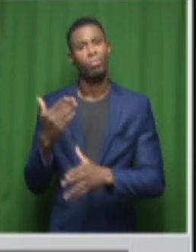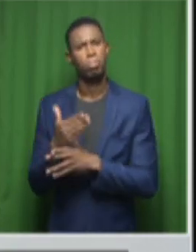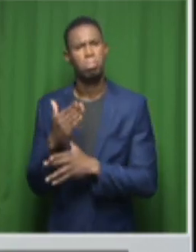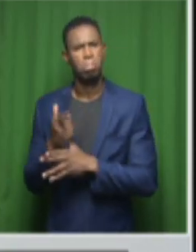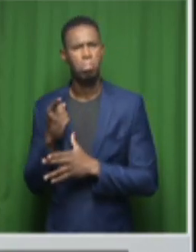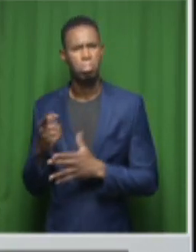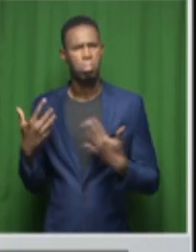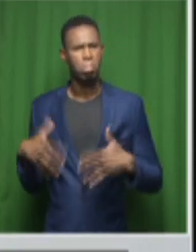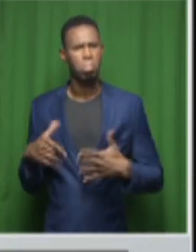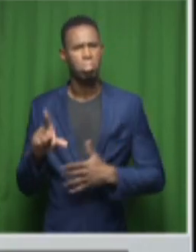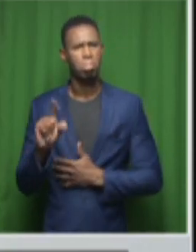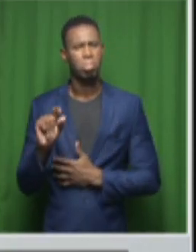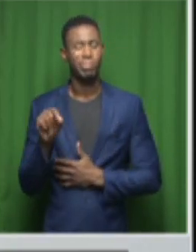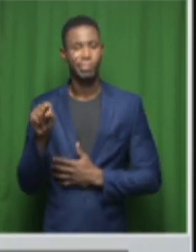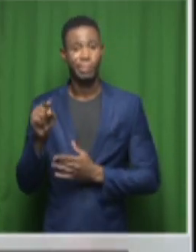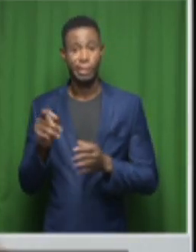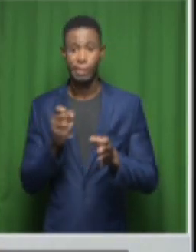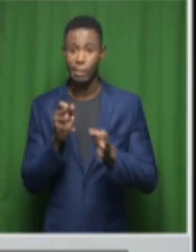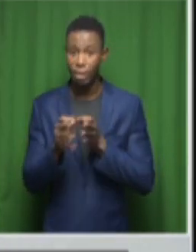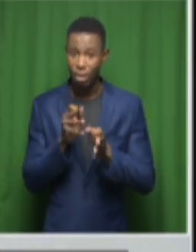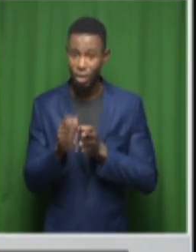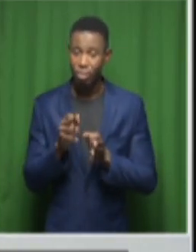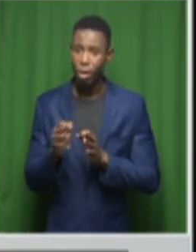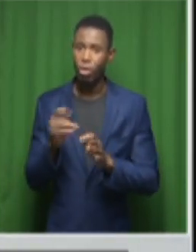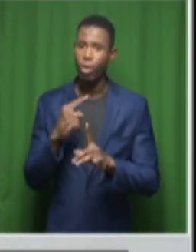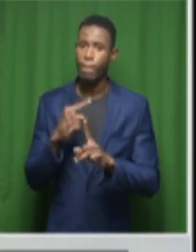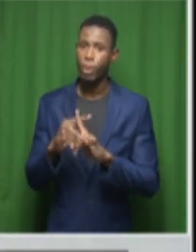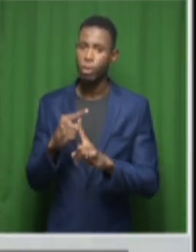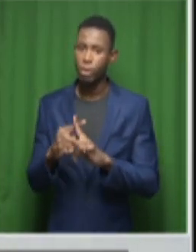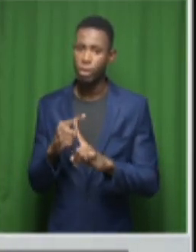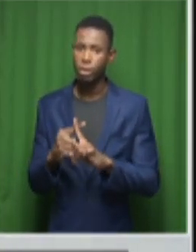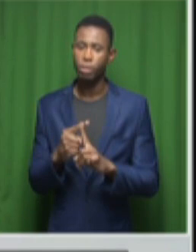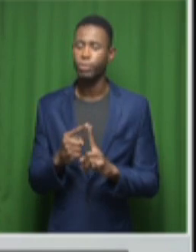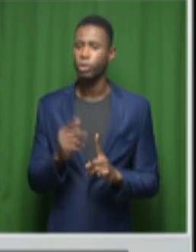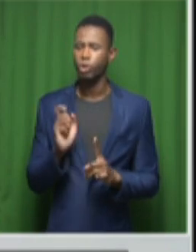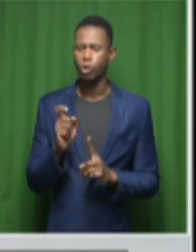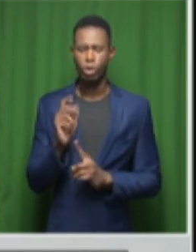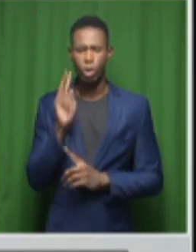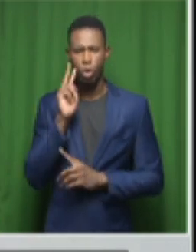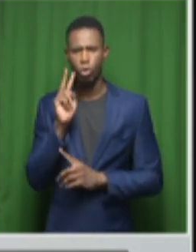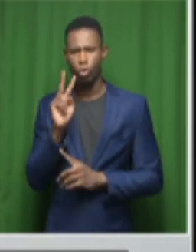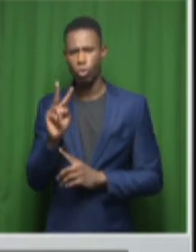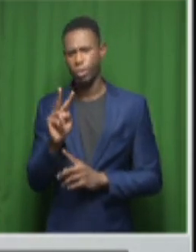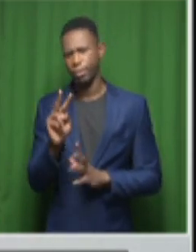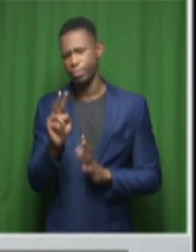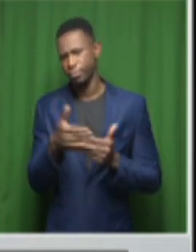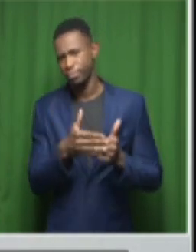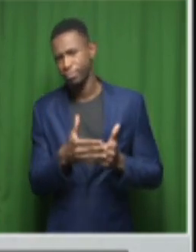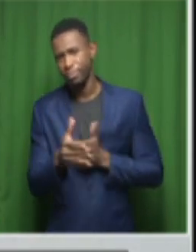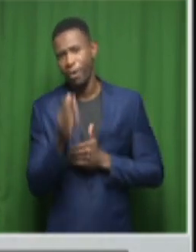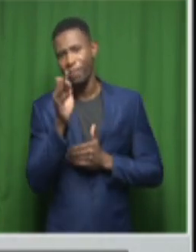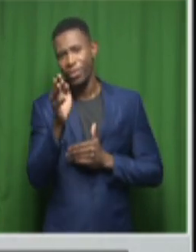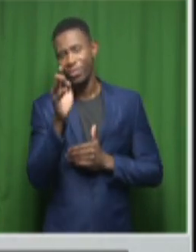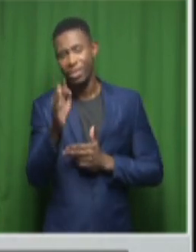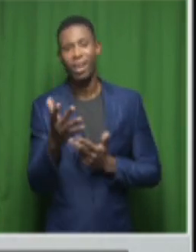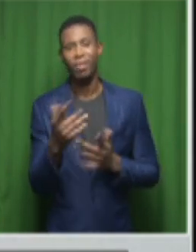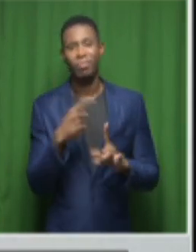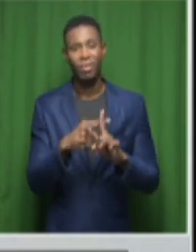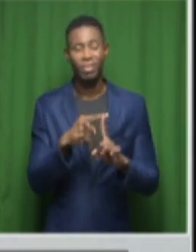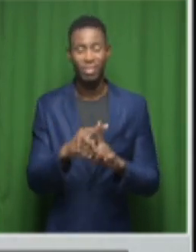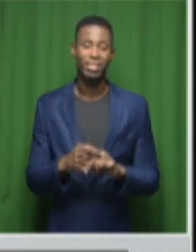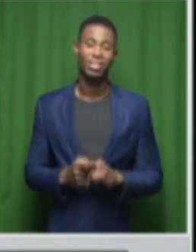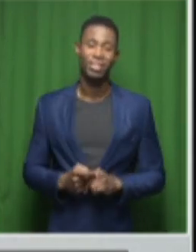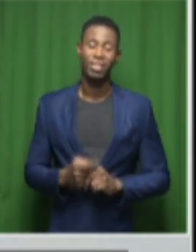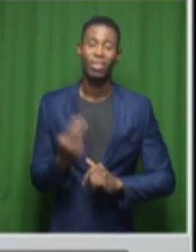or the positive outlook of looking forward, such as